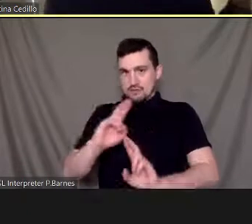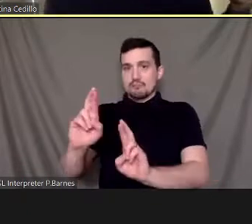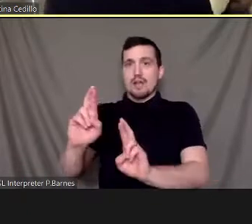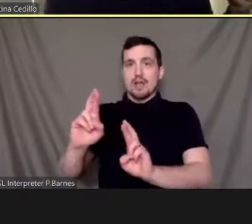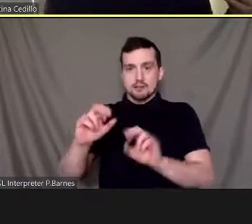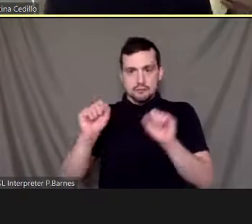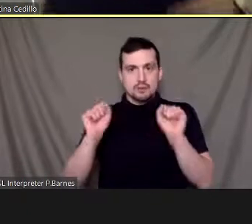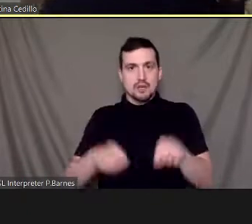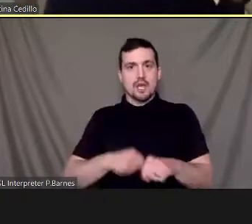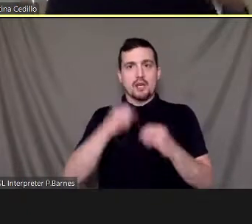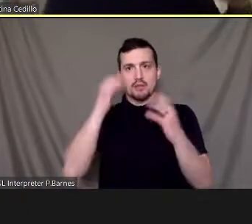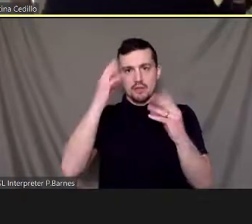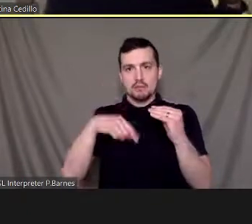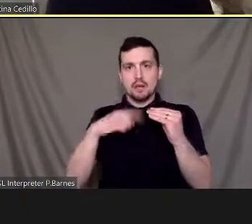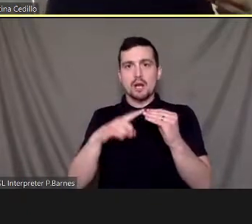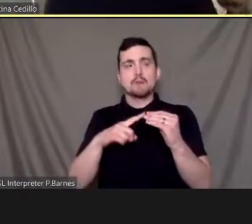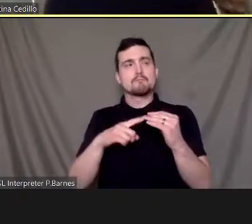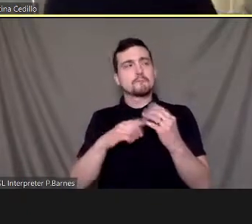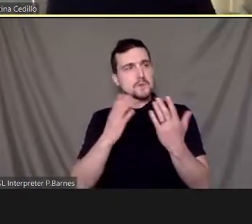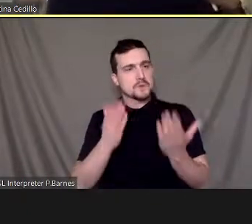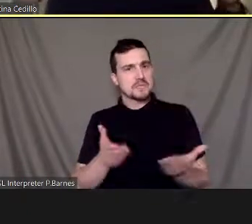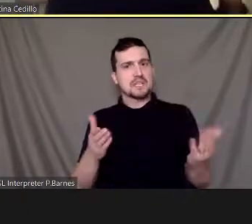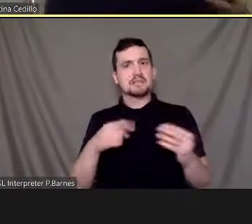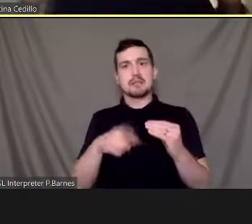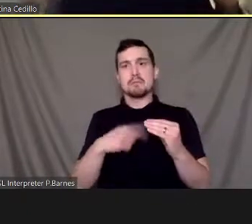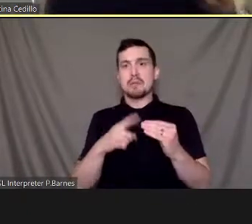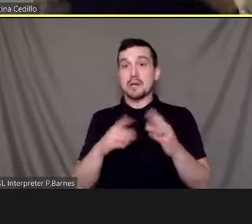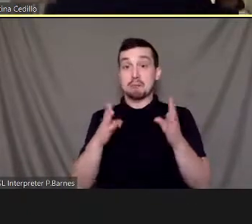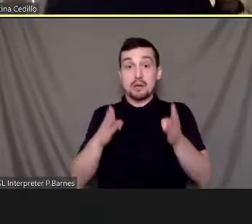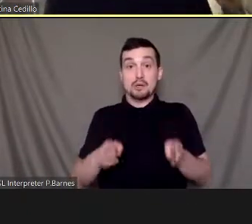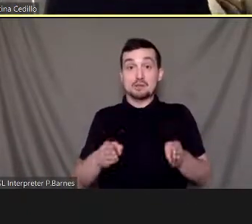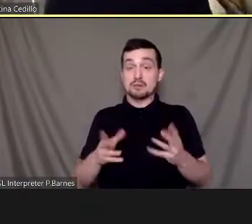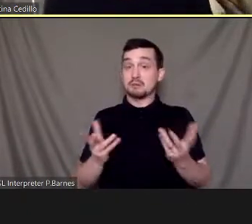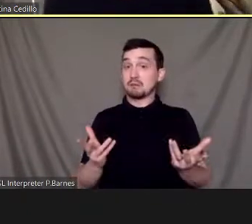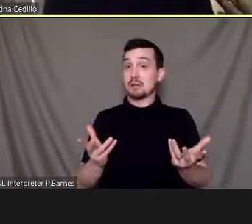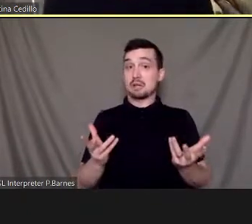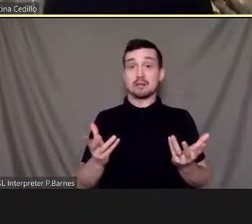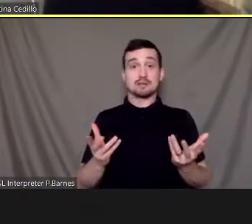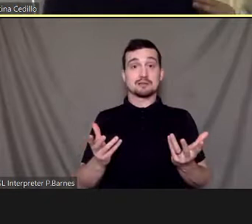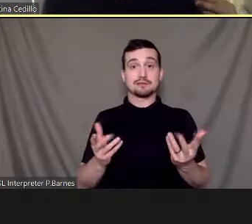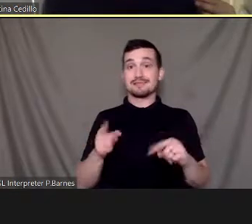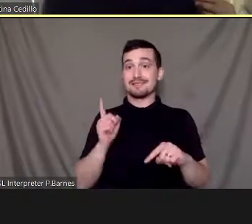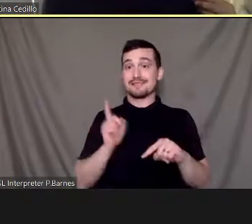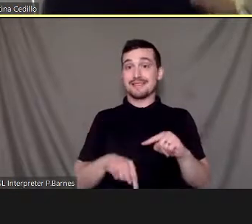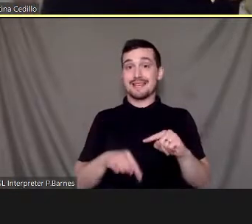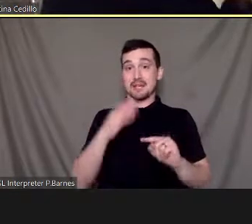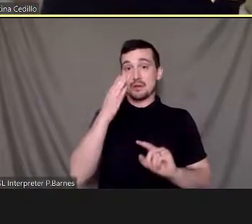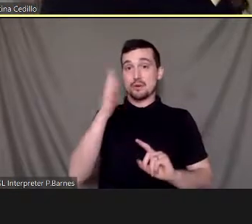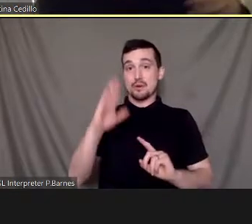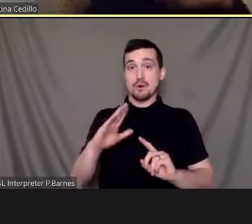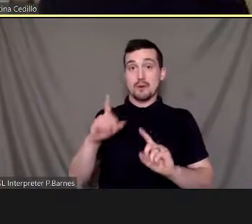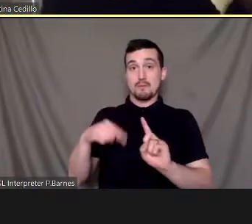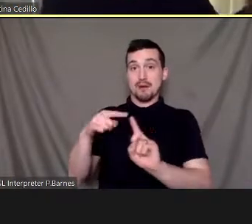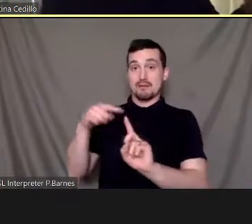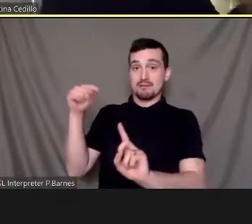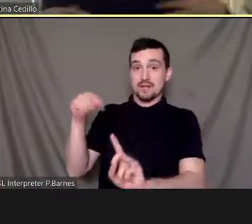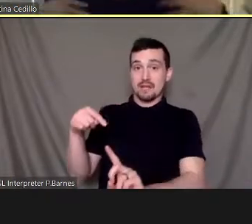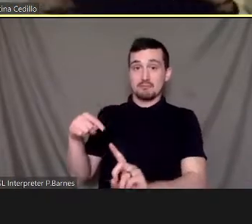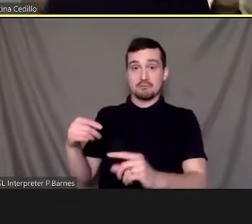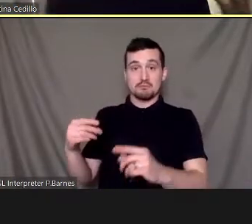think about it as there are things about a person that I can't possibly know. And so I'm not going